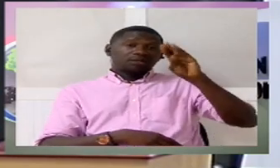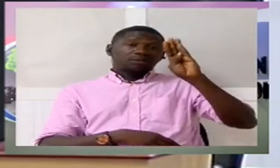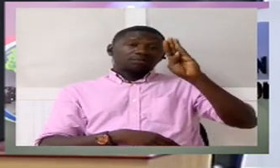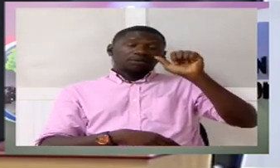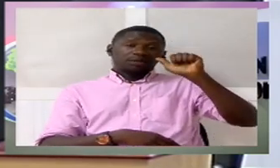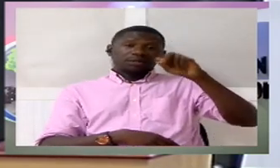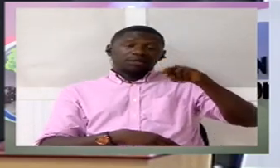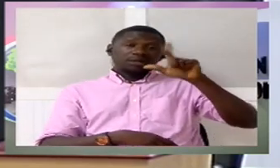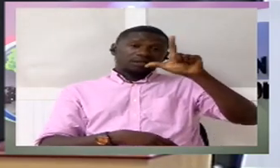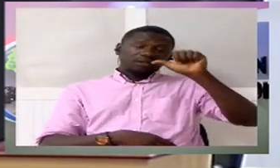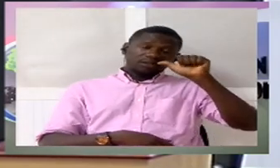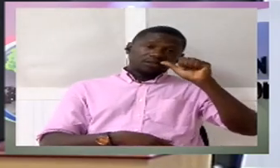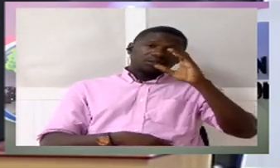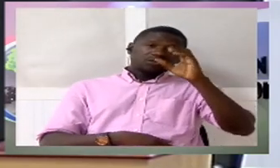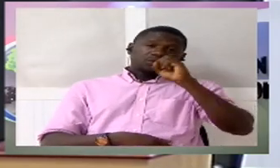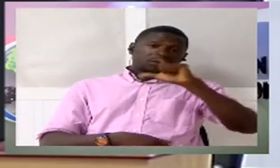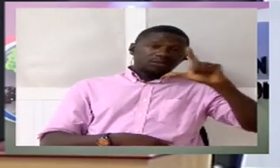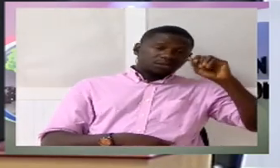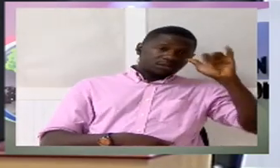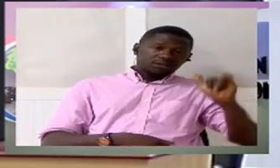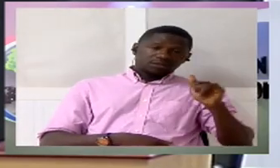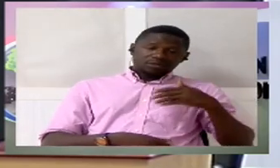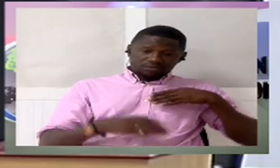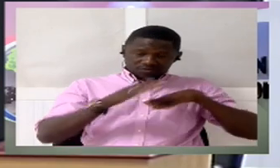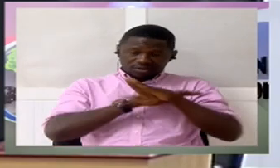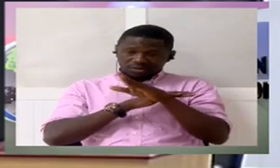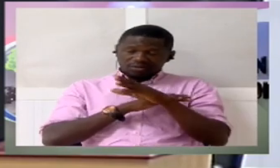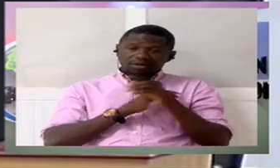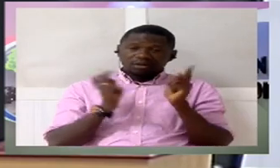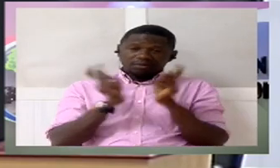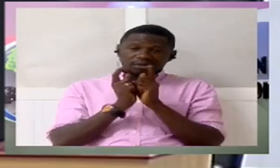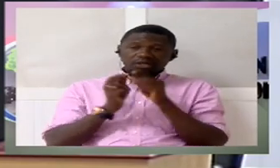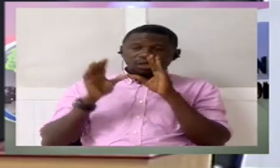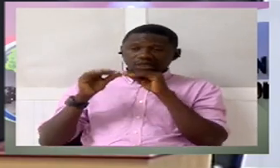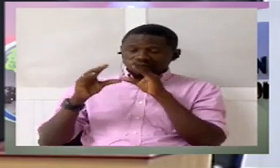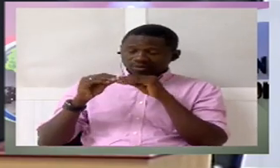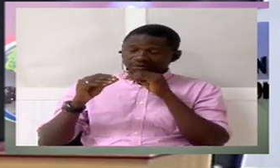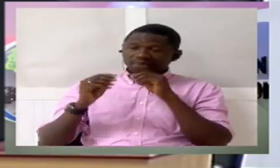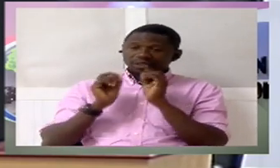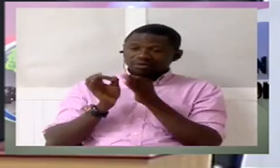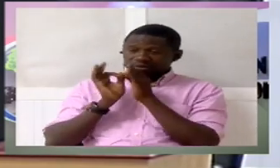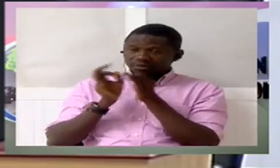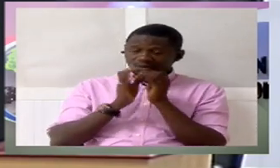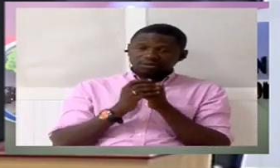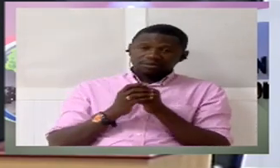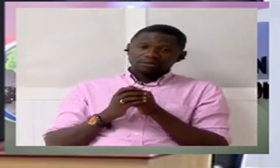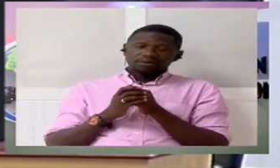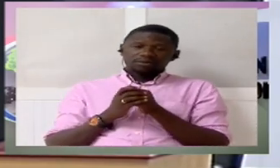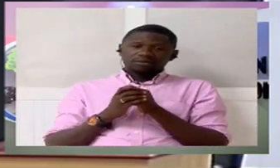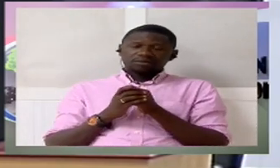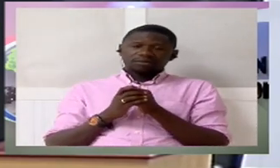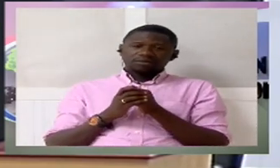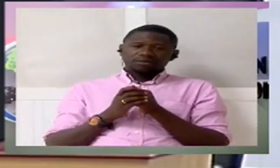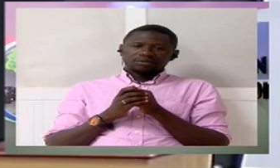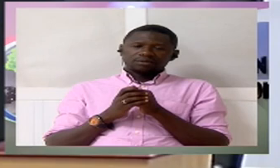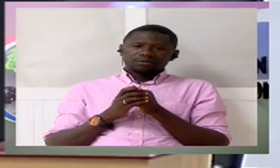baba ka. Went to where Baba was. Natara kafai ko. I found him telling him that. Jack la mole nata ja.